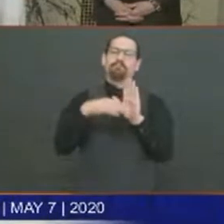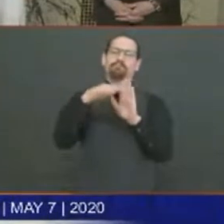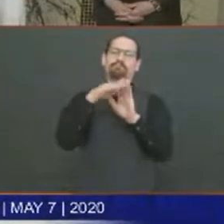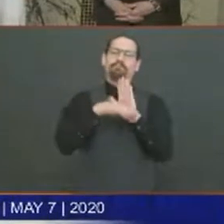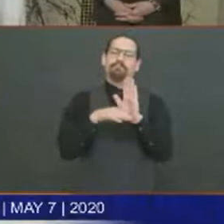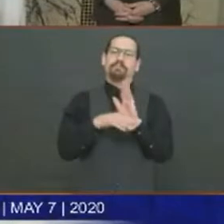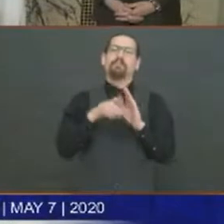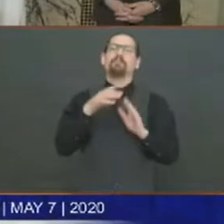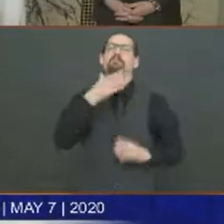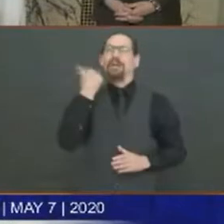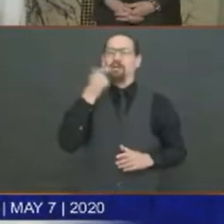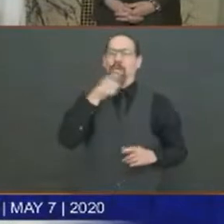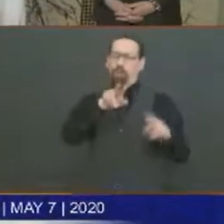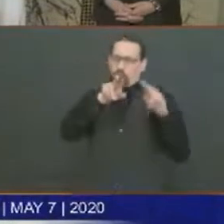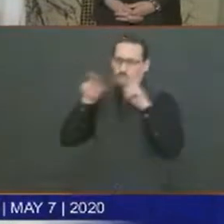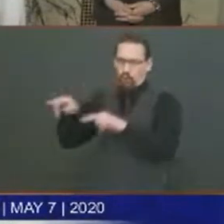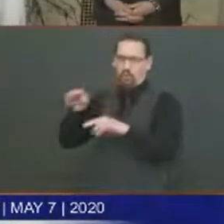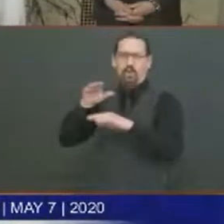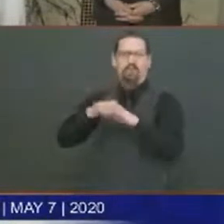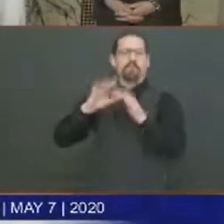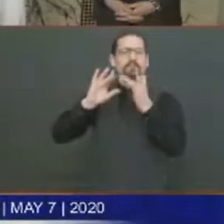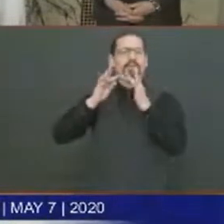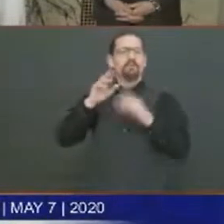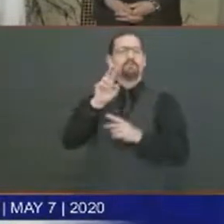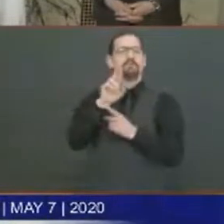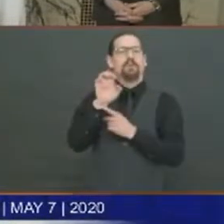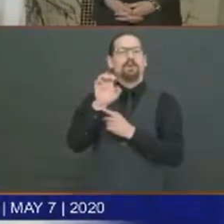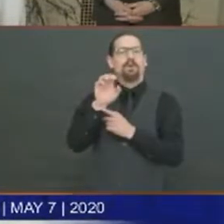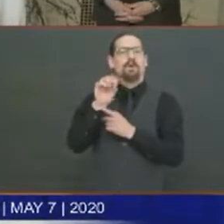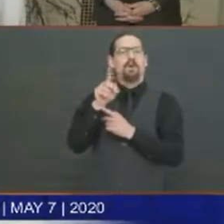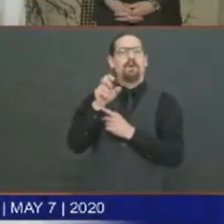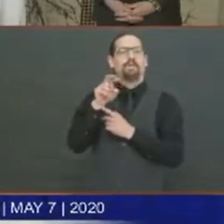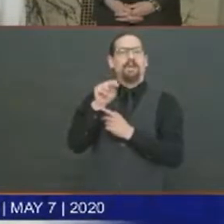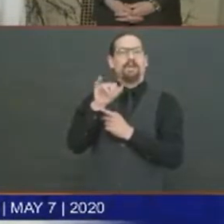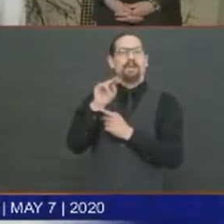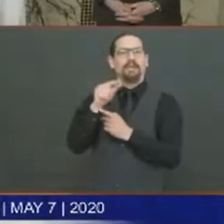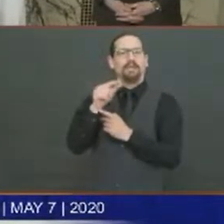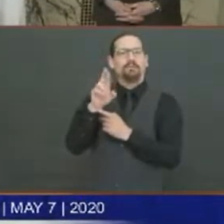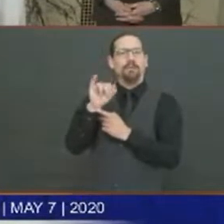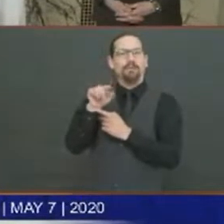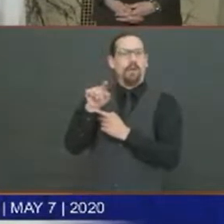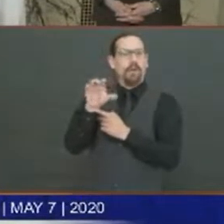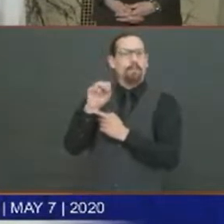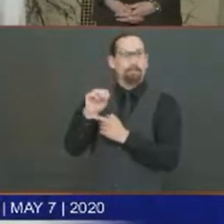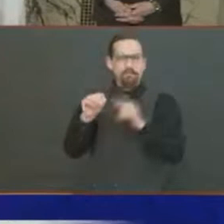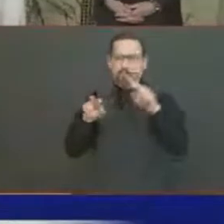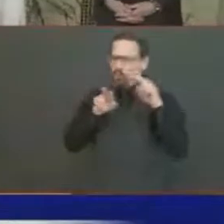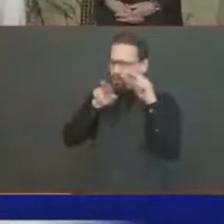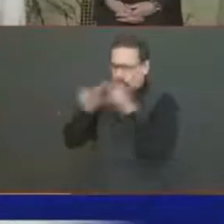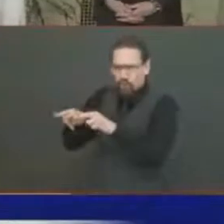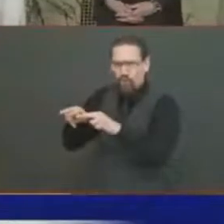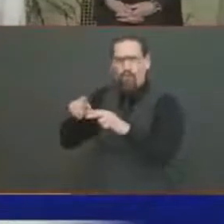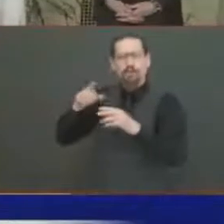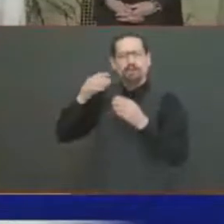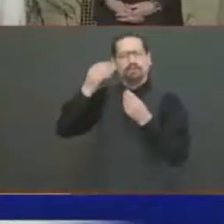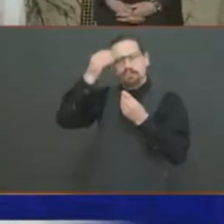reopeningri.com. We're going to have more options to go outside. Go to the DEM website, and there's a list of